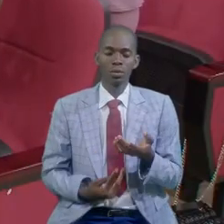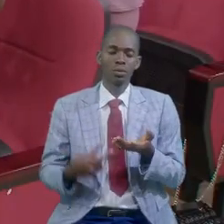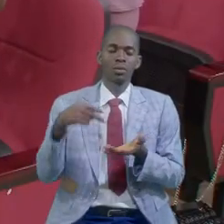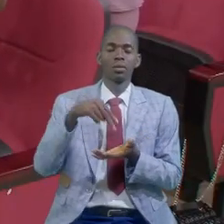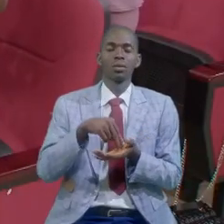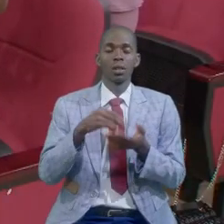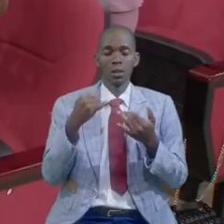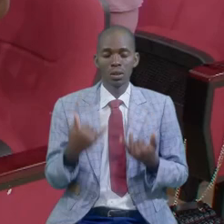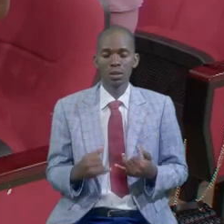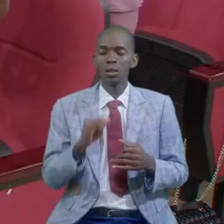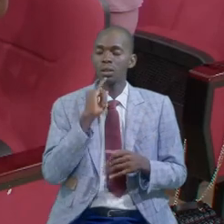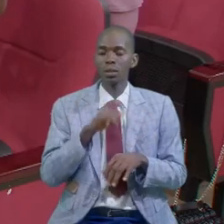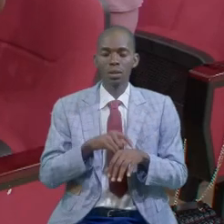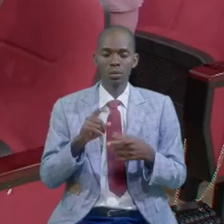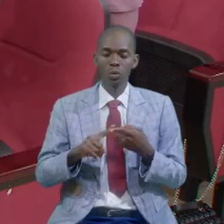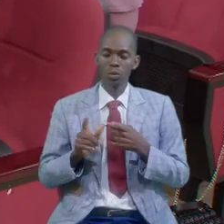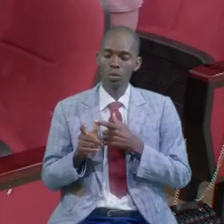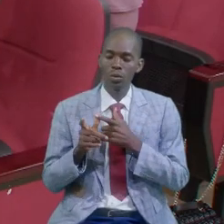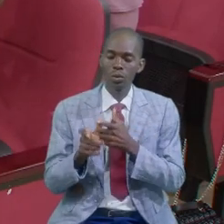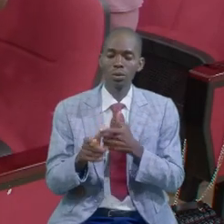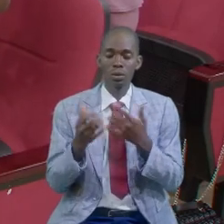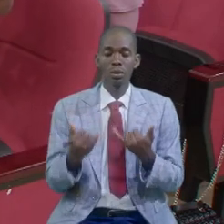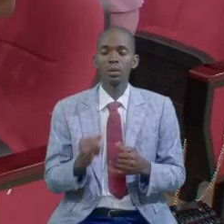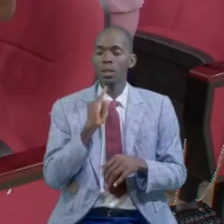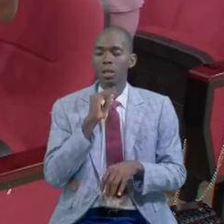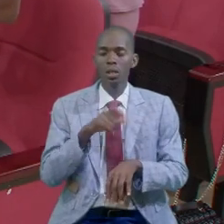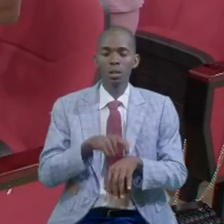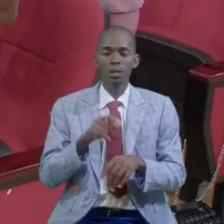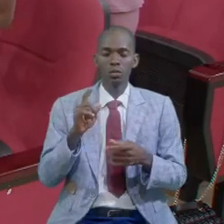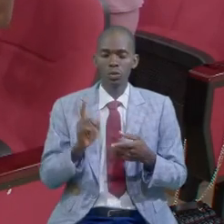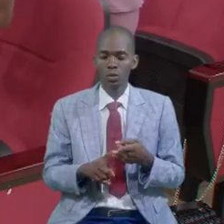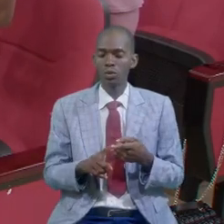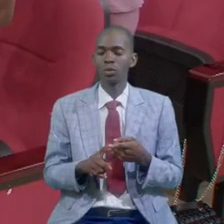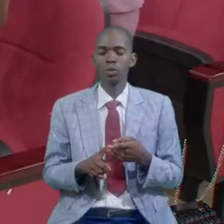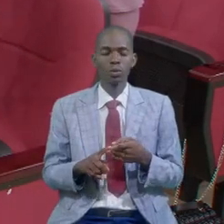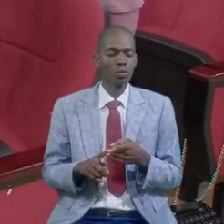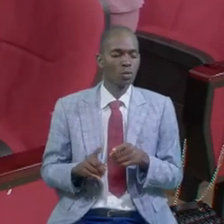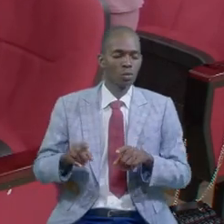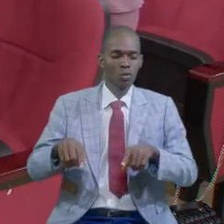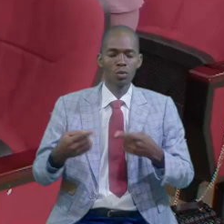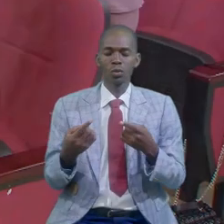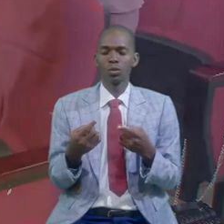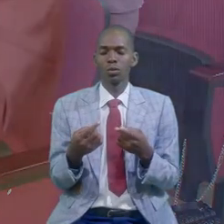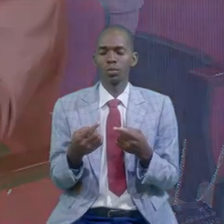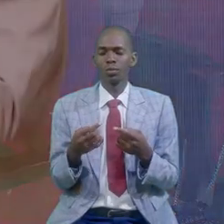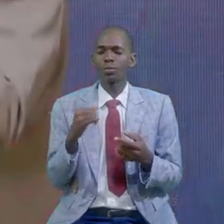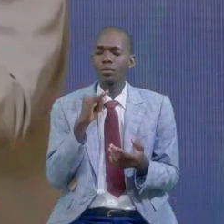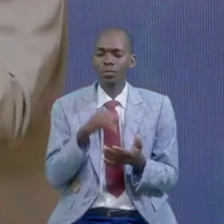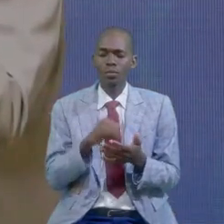to run. It's time to do ministry. And it's time to